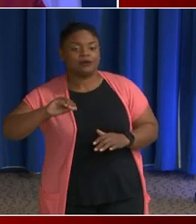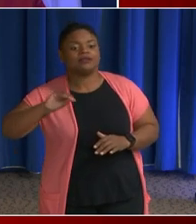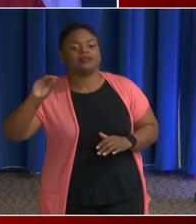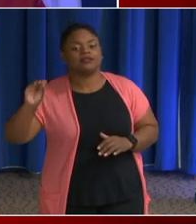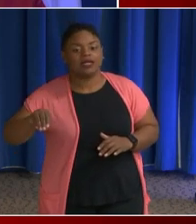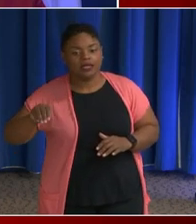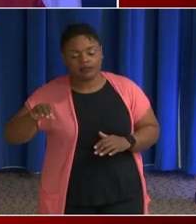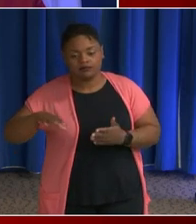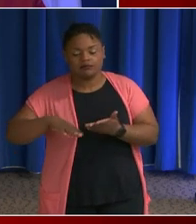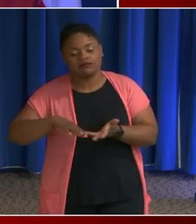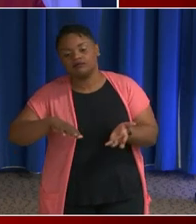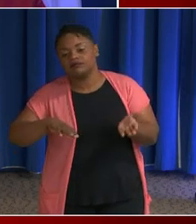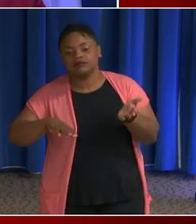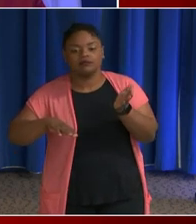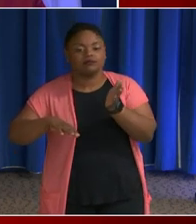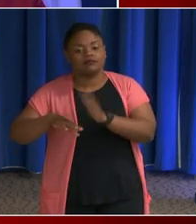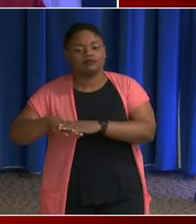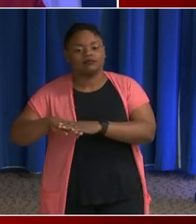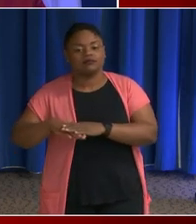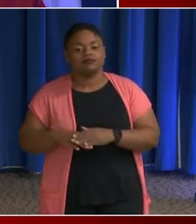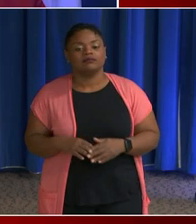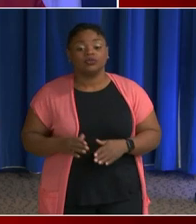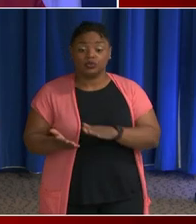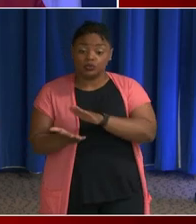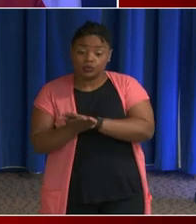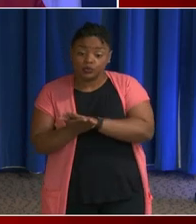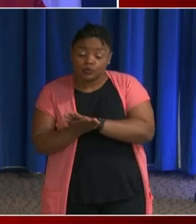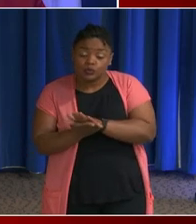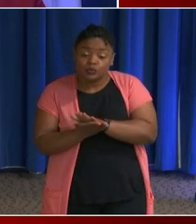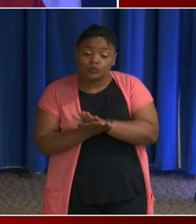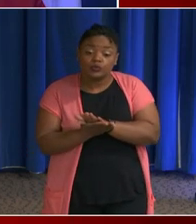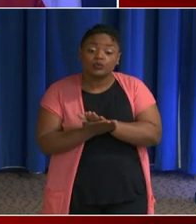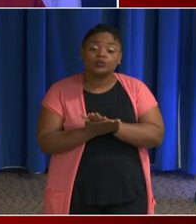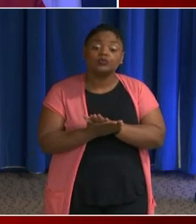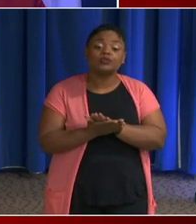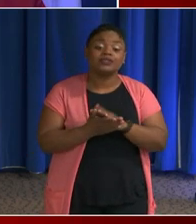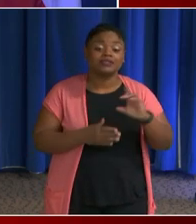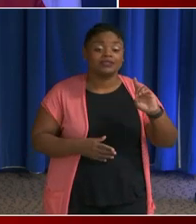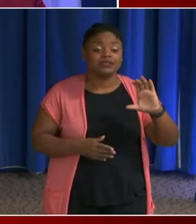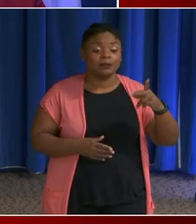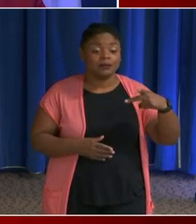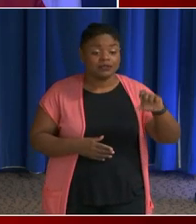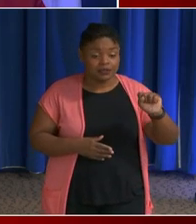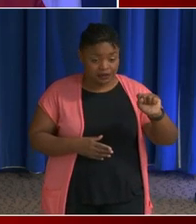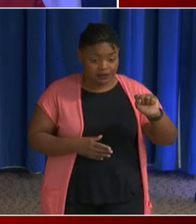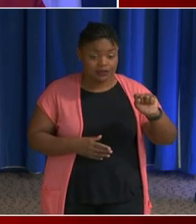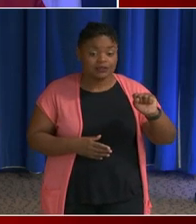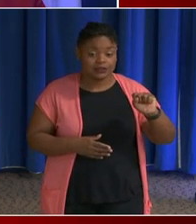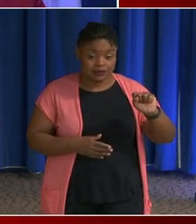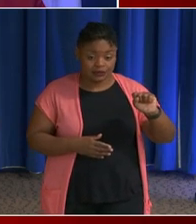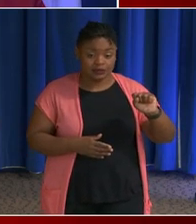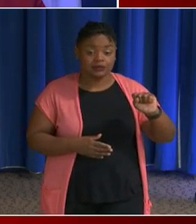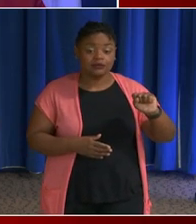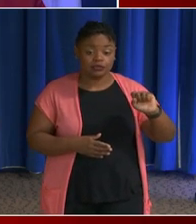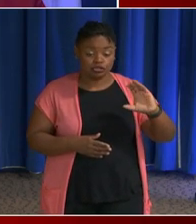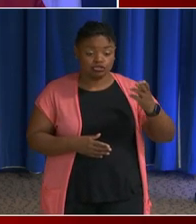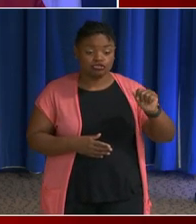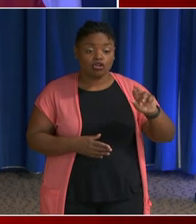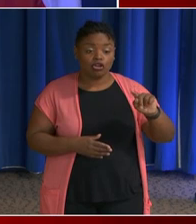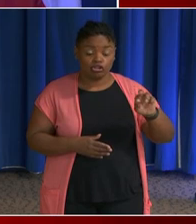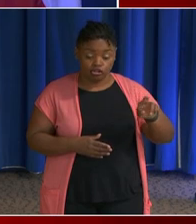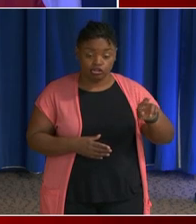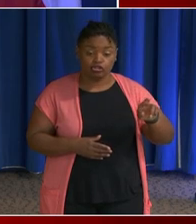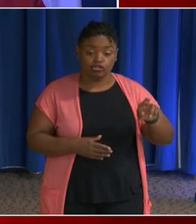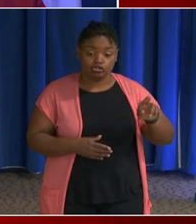change. Likewise, for schools, both DCPS and Public Charter has seen a 40%